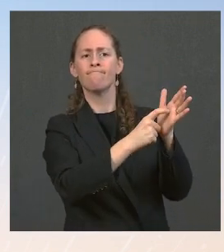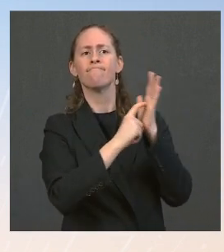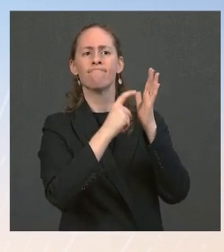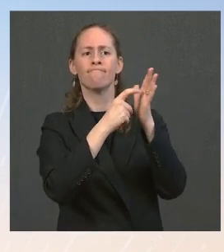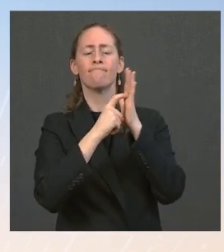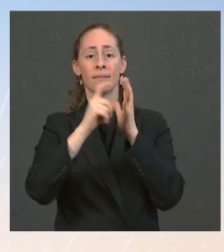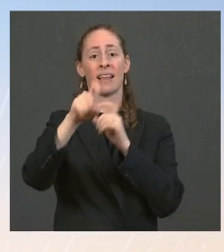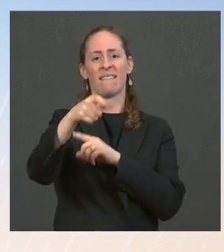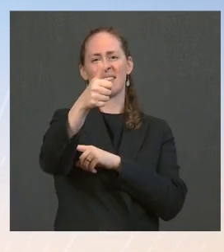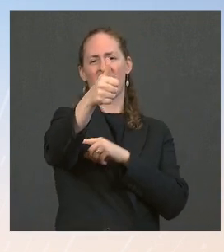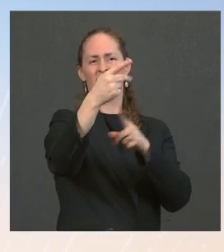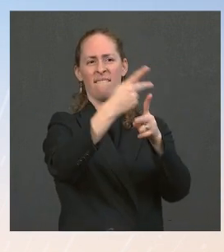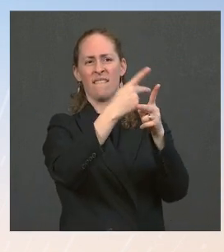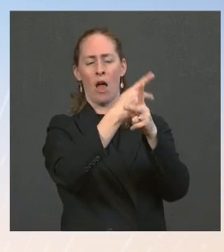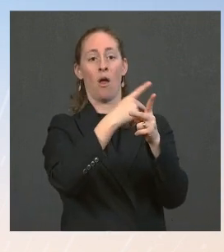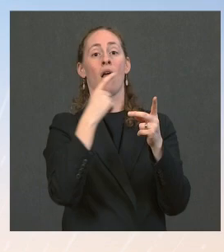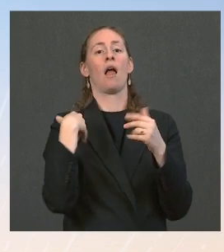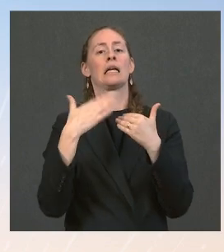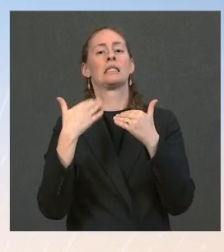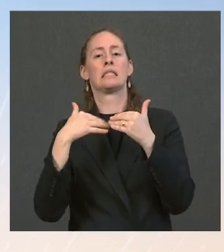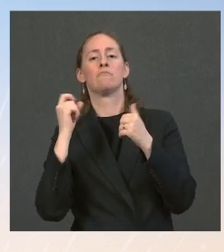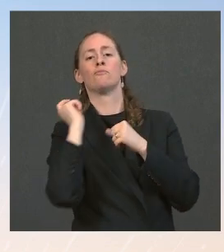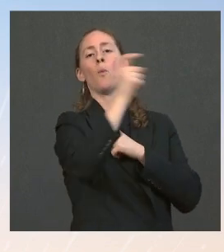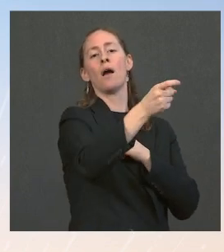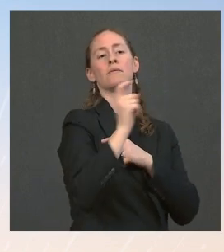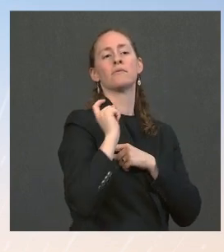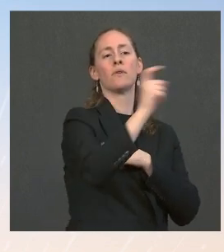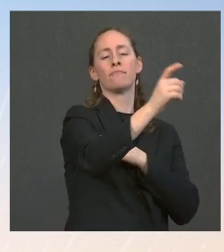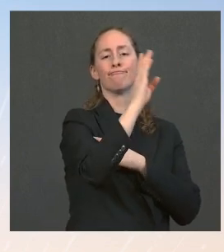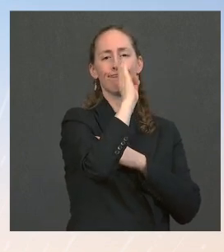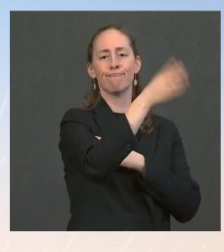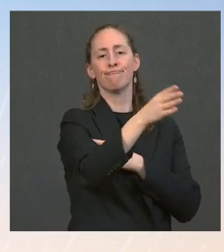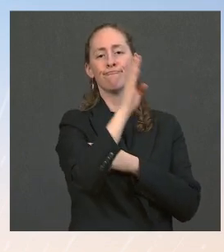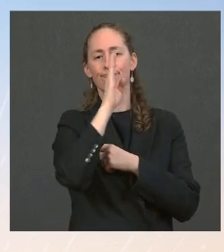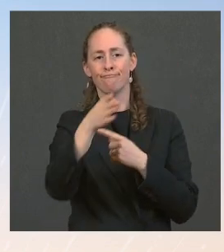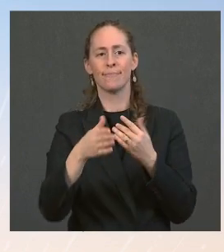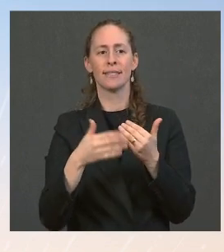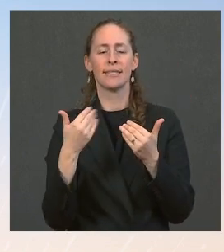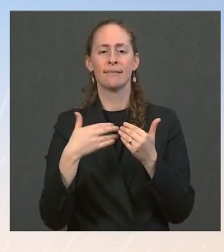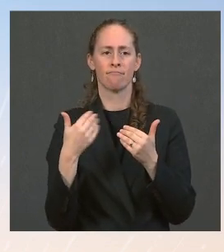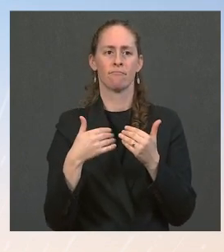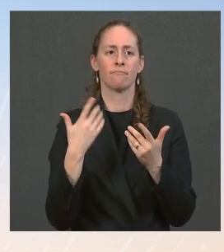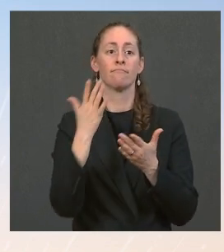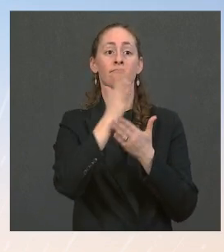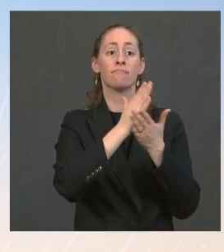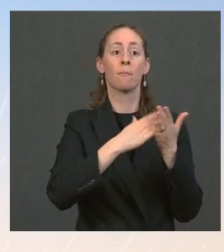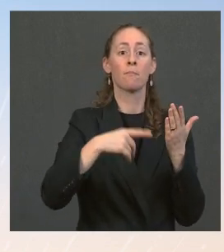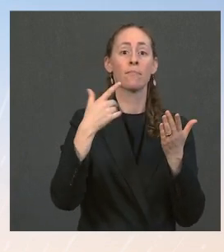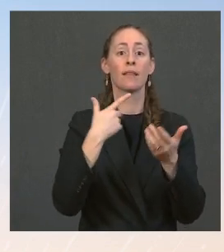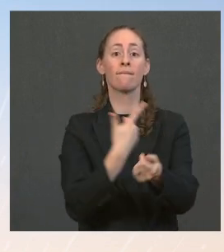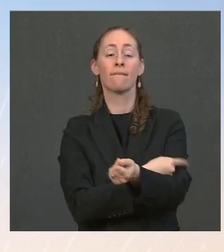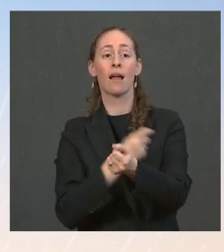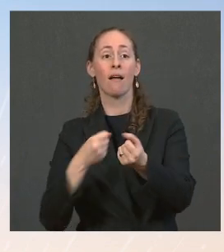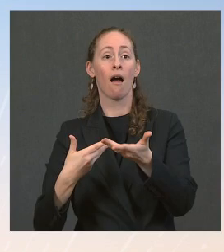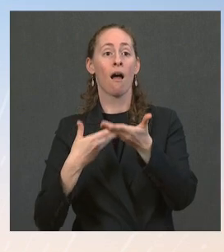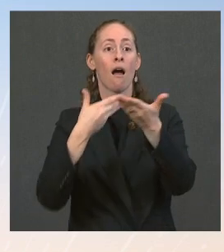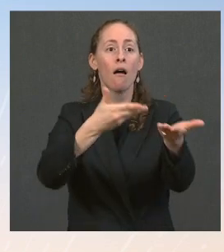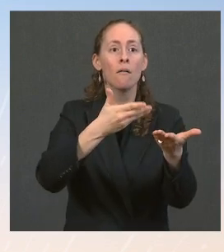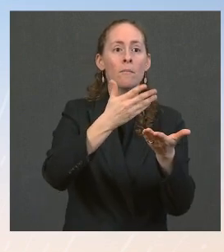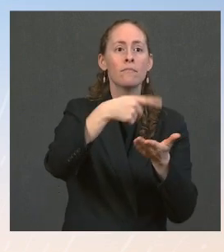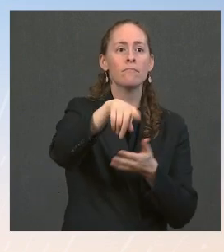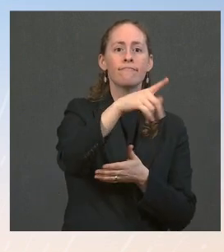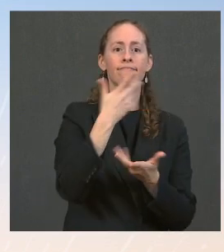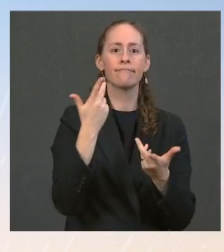order to make it easier to donate vaccines, whether it's ability to transport or maybe they have regulatory requirements. But now that we've